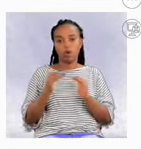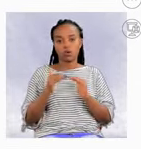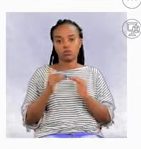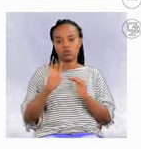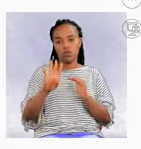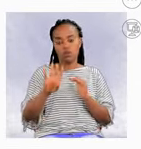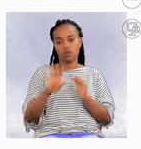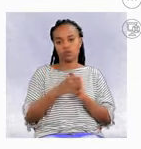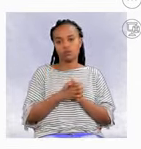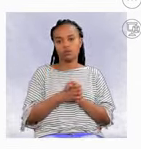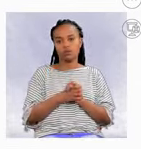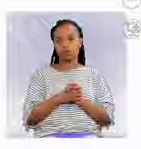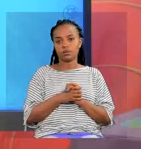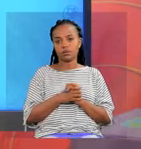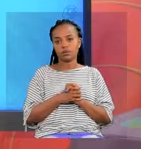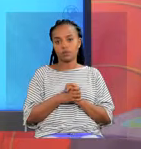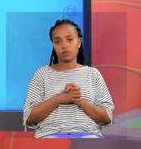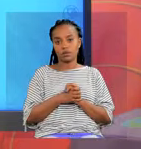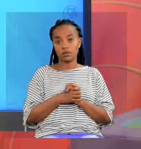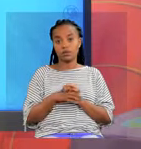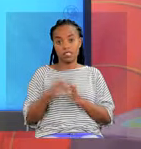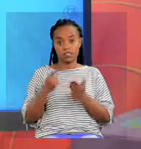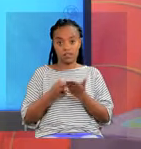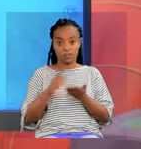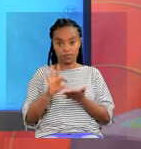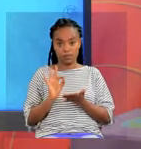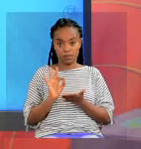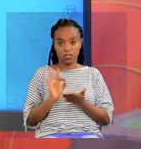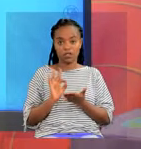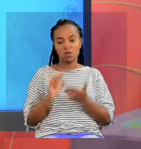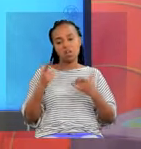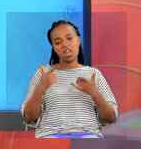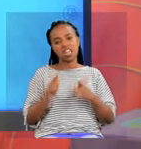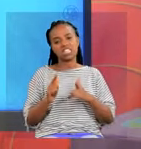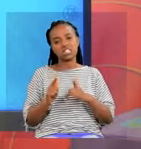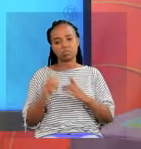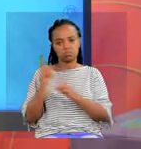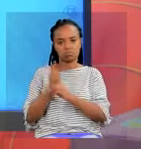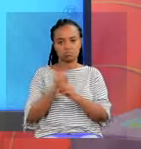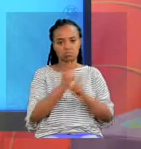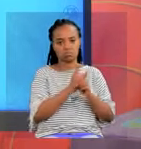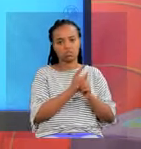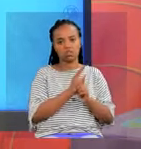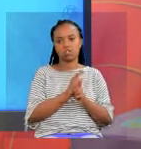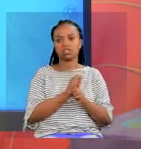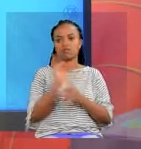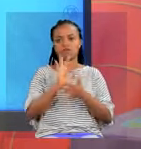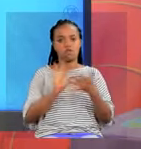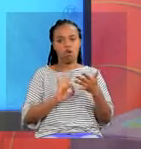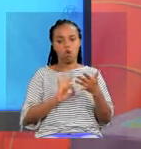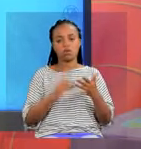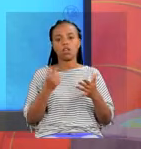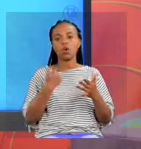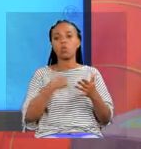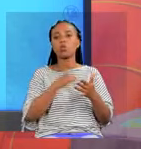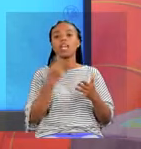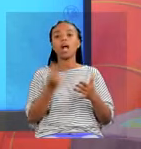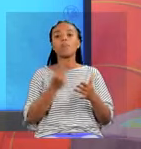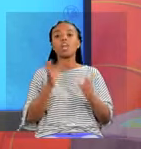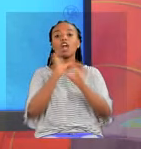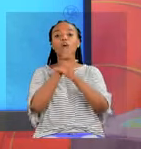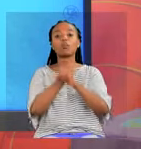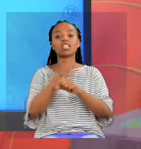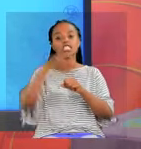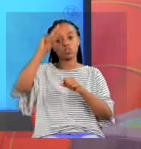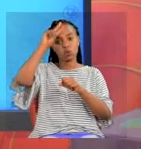is equal to 4. We have this one. So let's rearrange this one in this form. We apply the completing